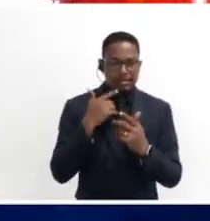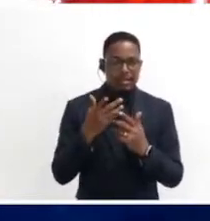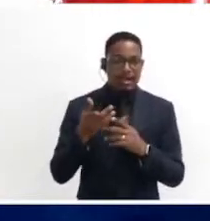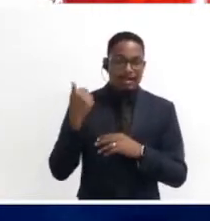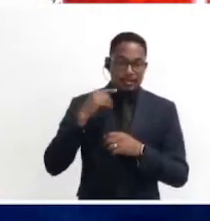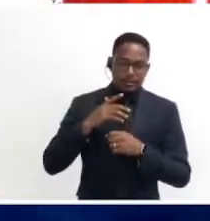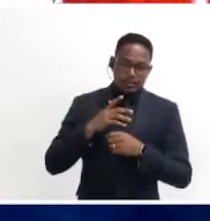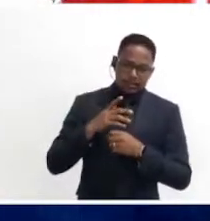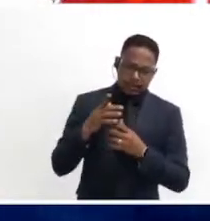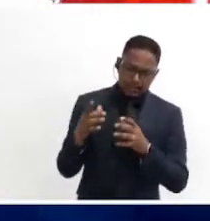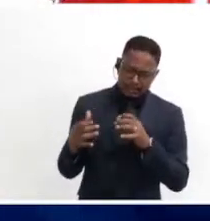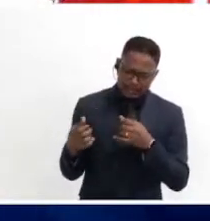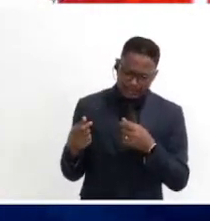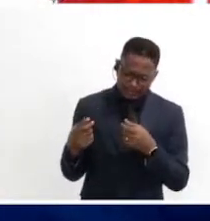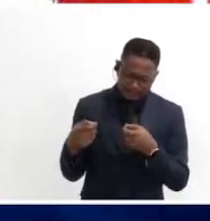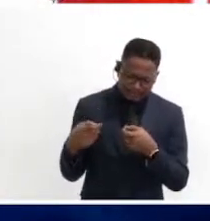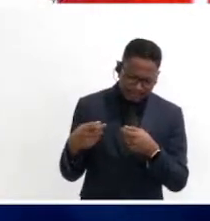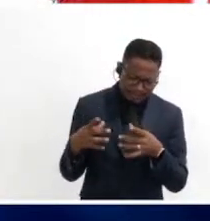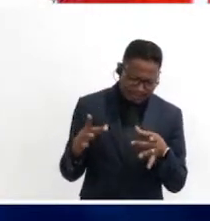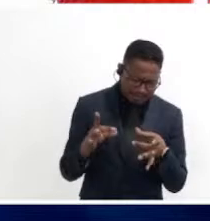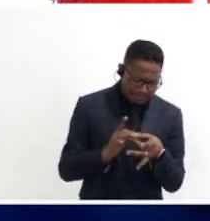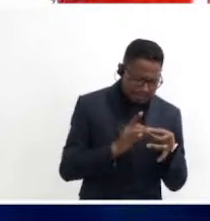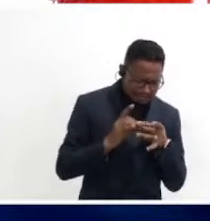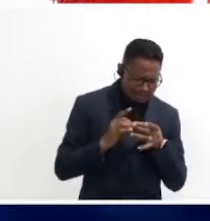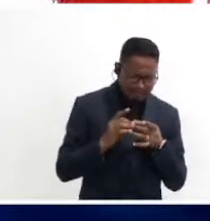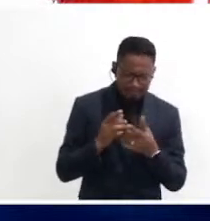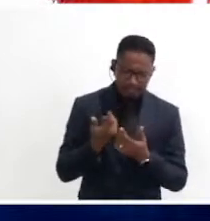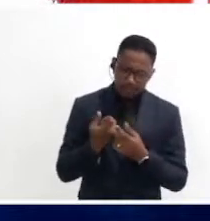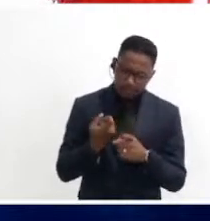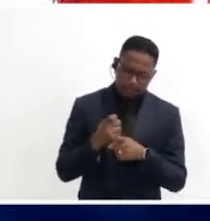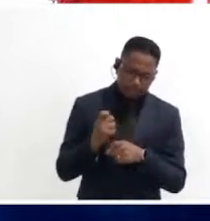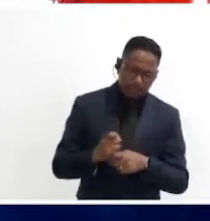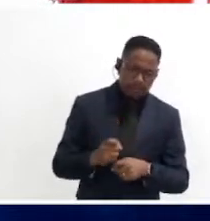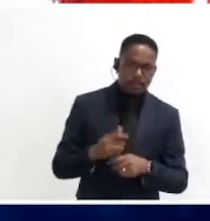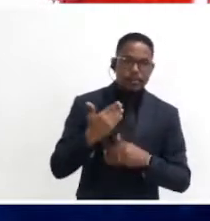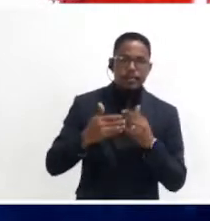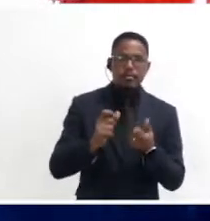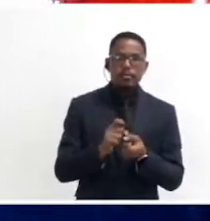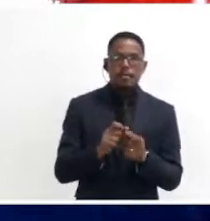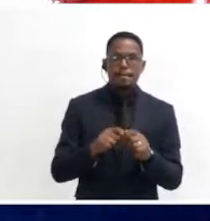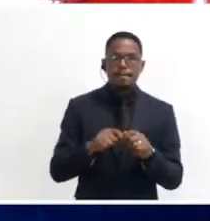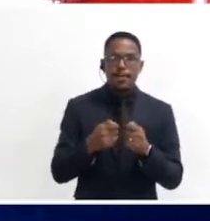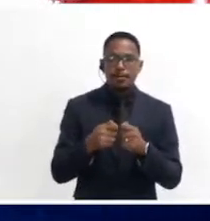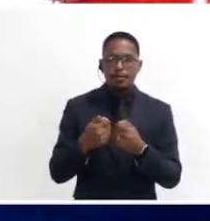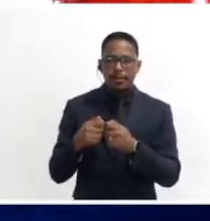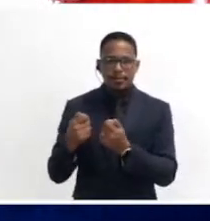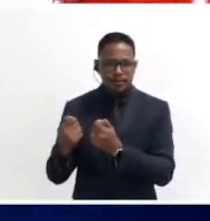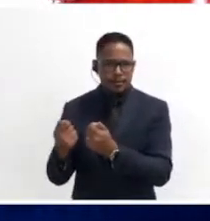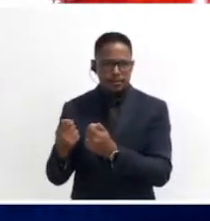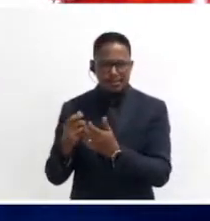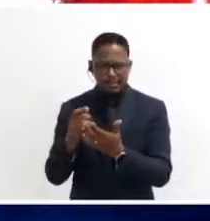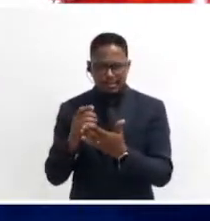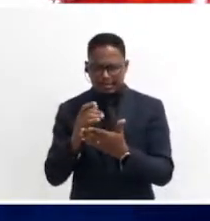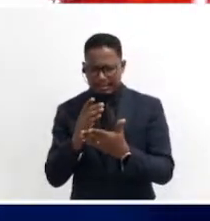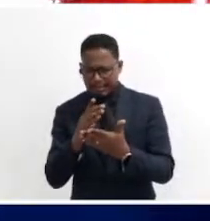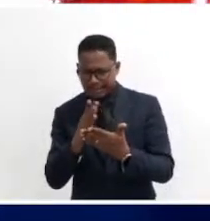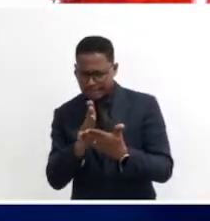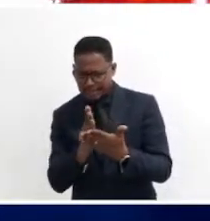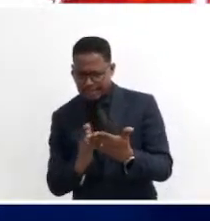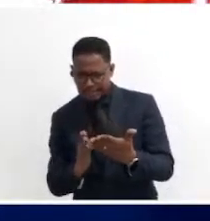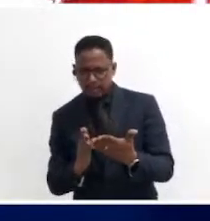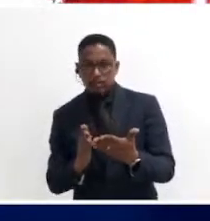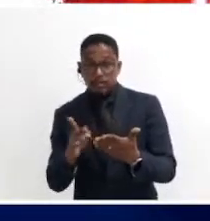crack. And somebody tried and found out that underfill would reduce this cracking